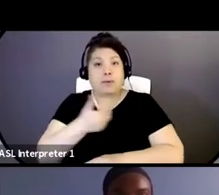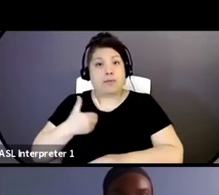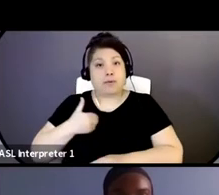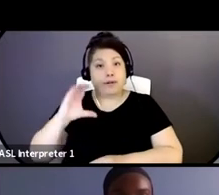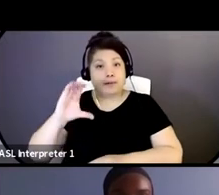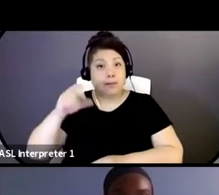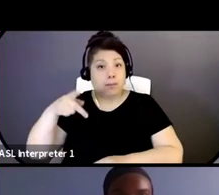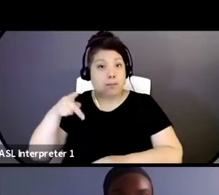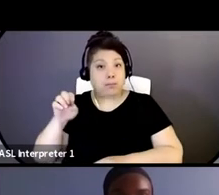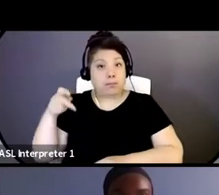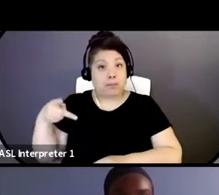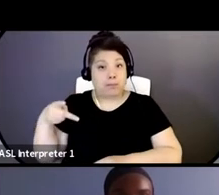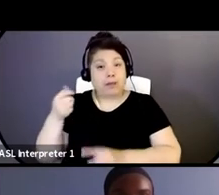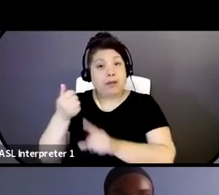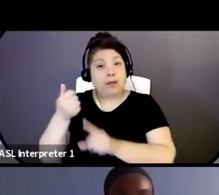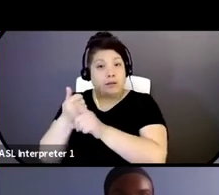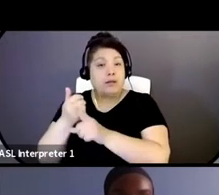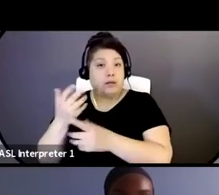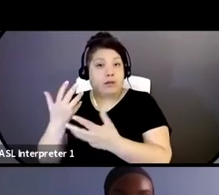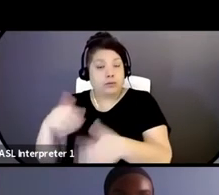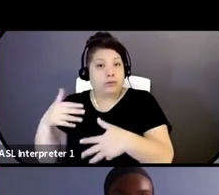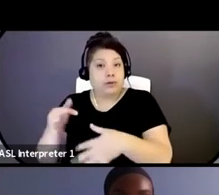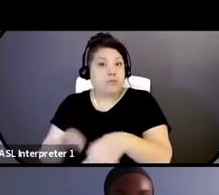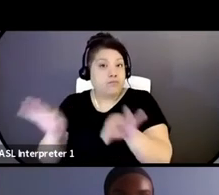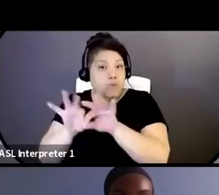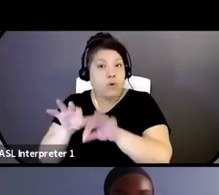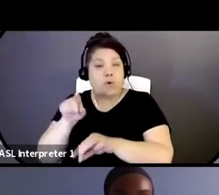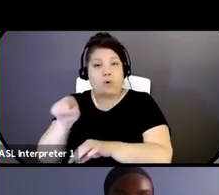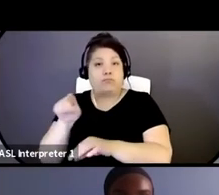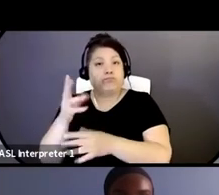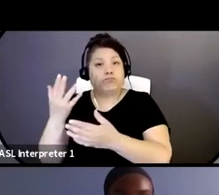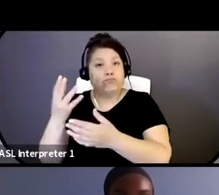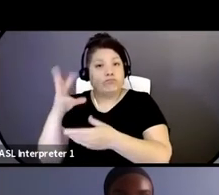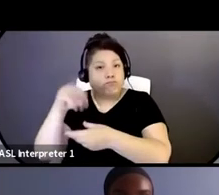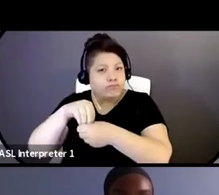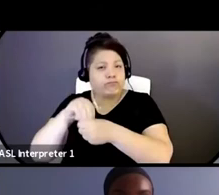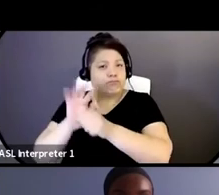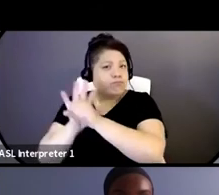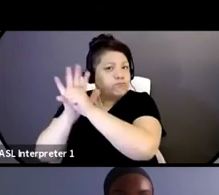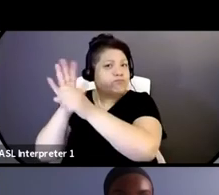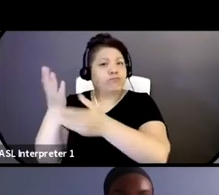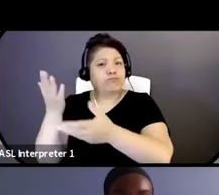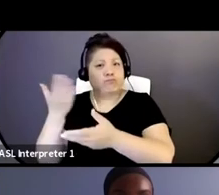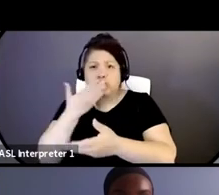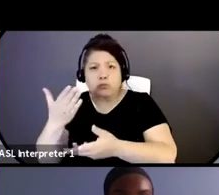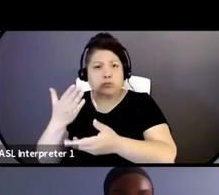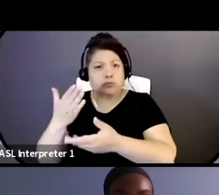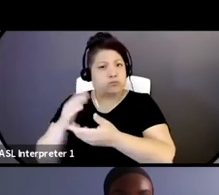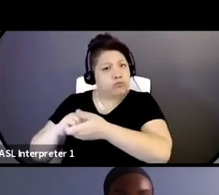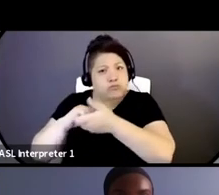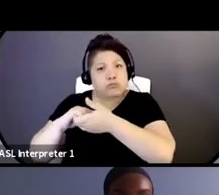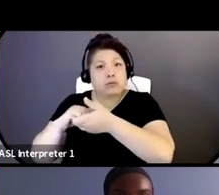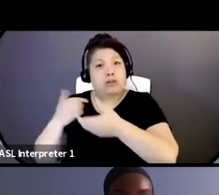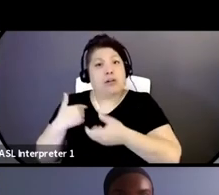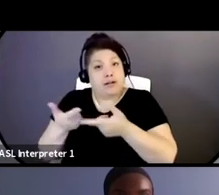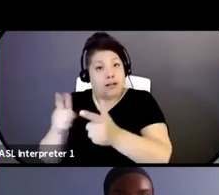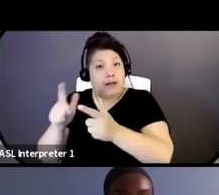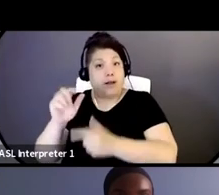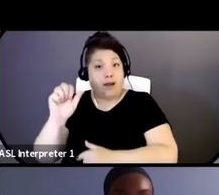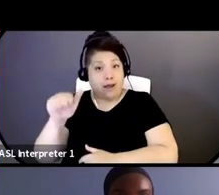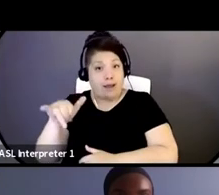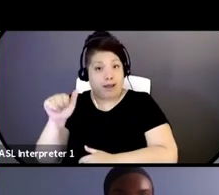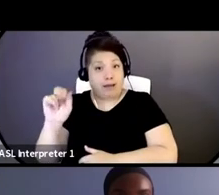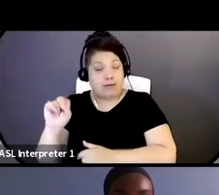who is a very important community member, like all of us. And I will let Ayan lead